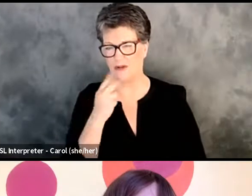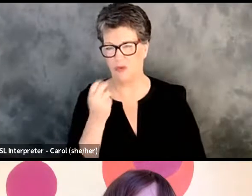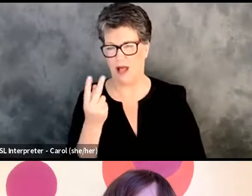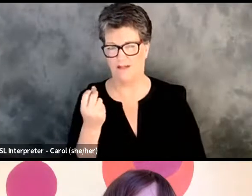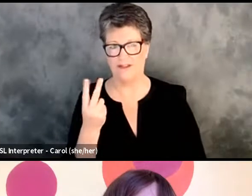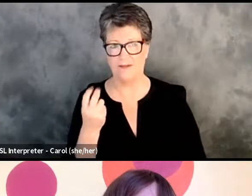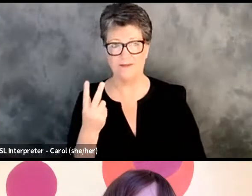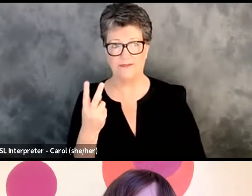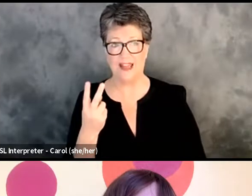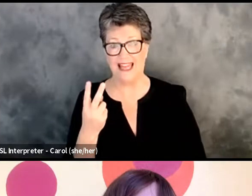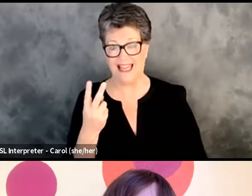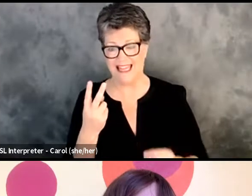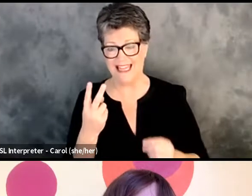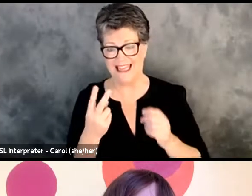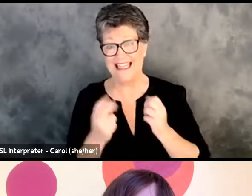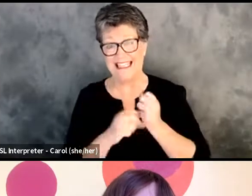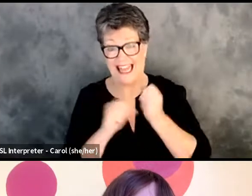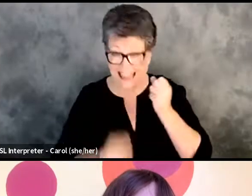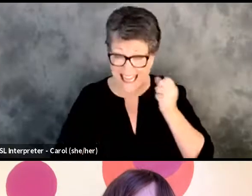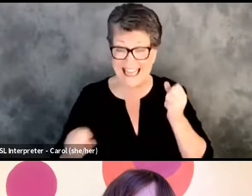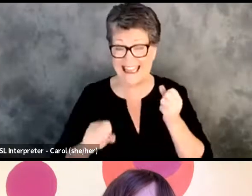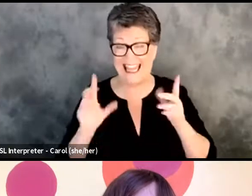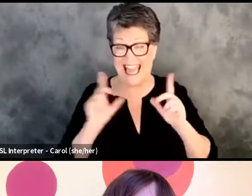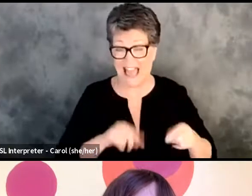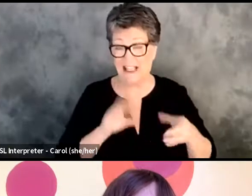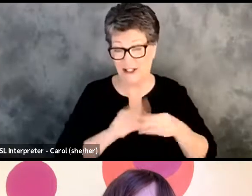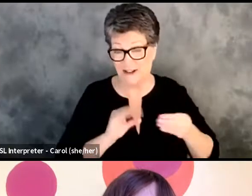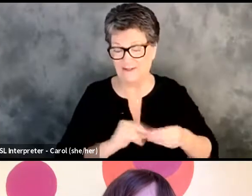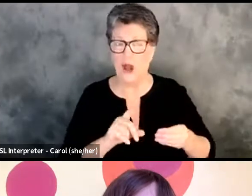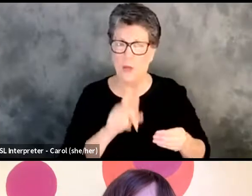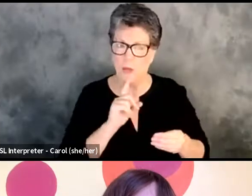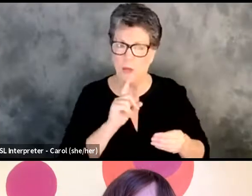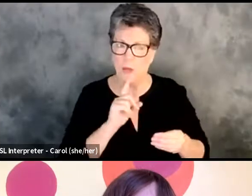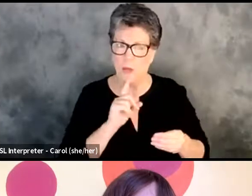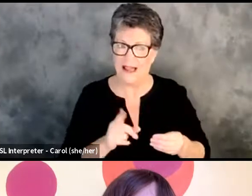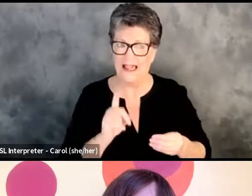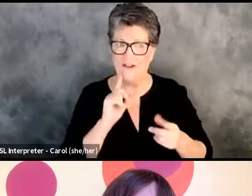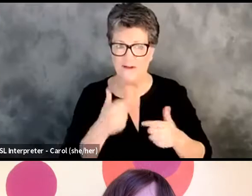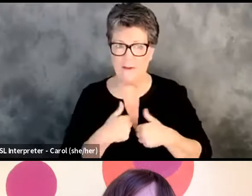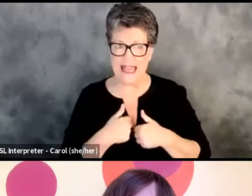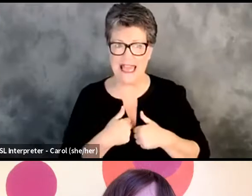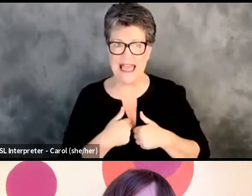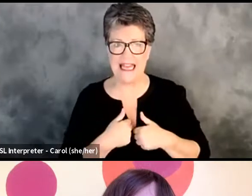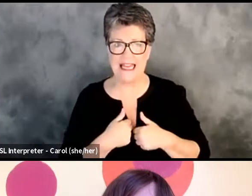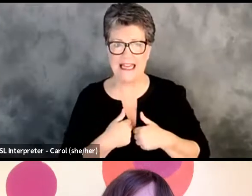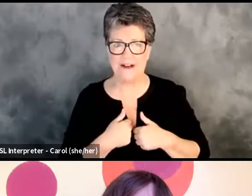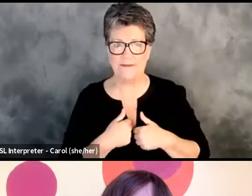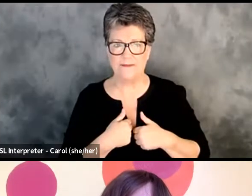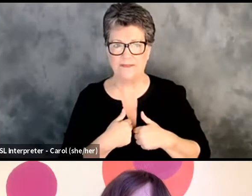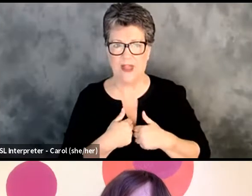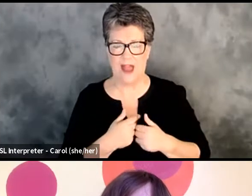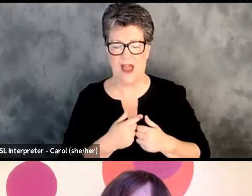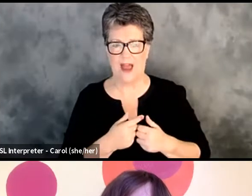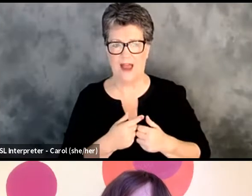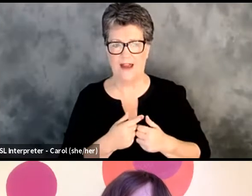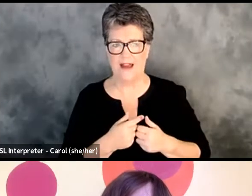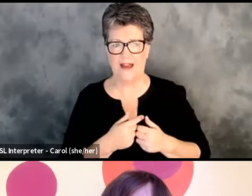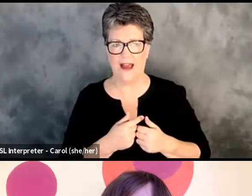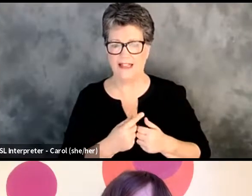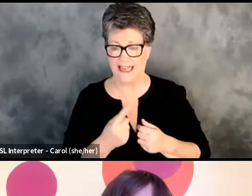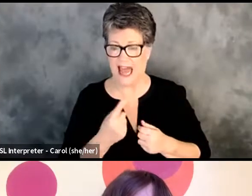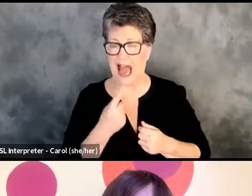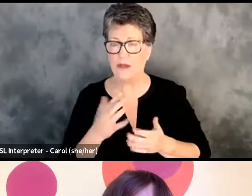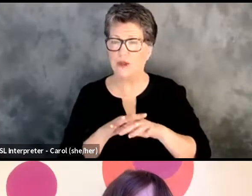lengthy explanation really, for me, is saying that I was